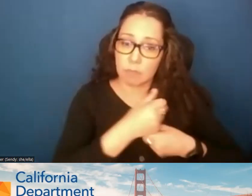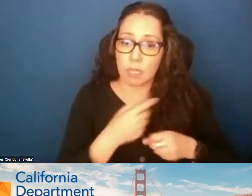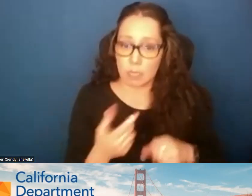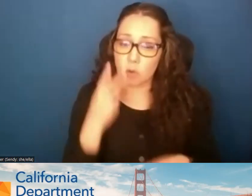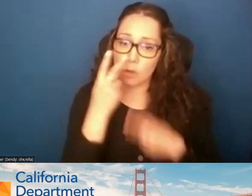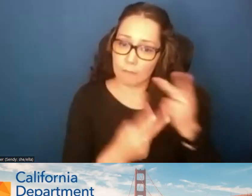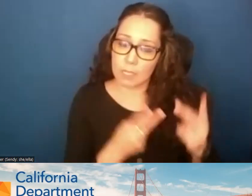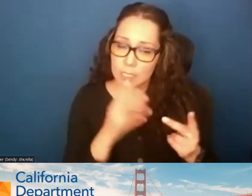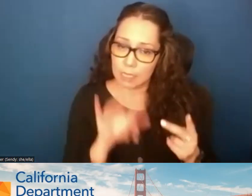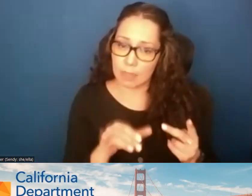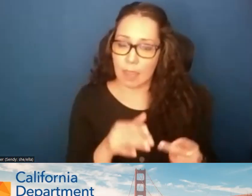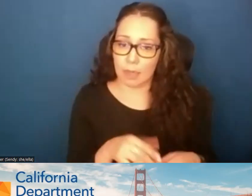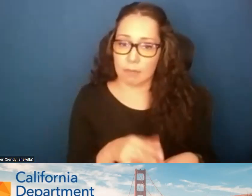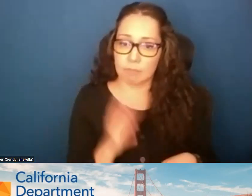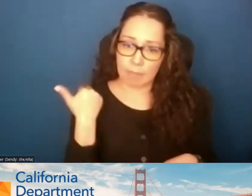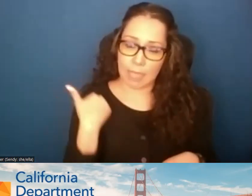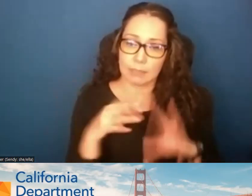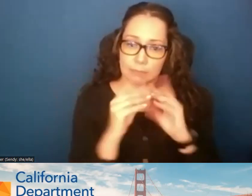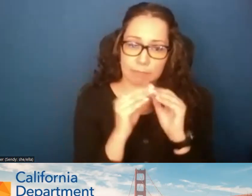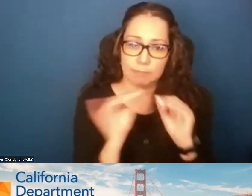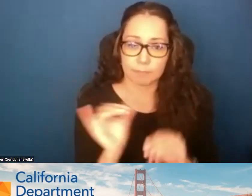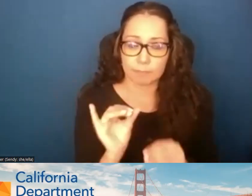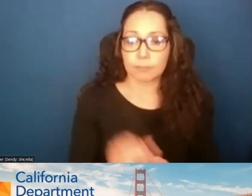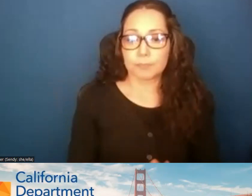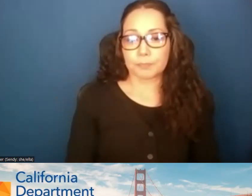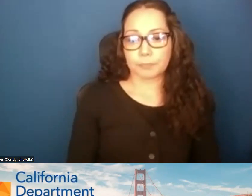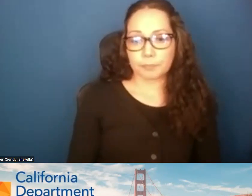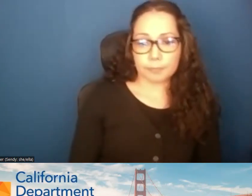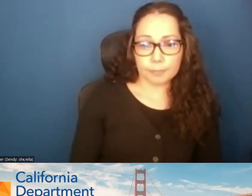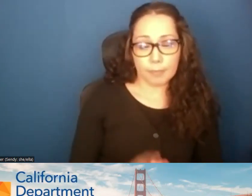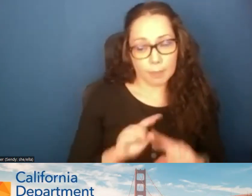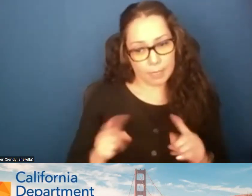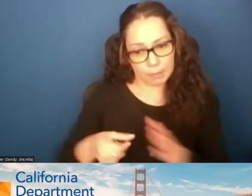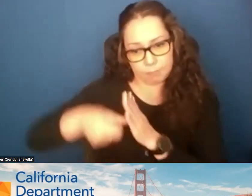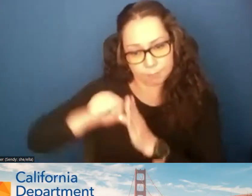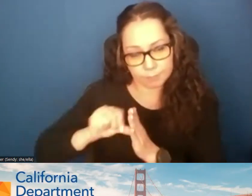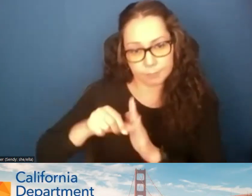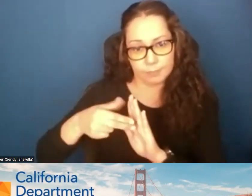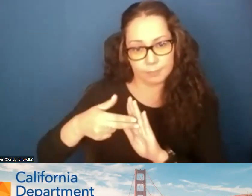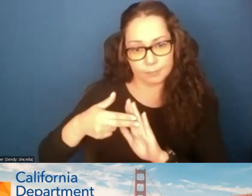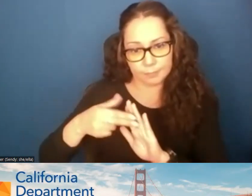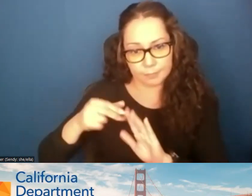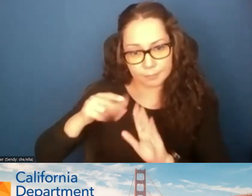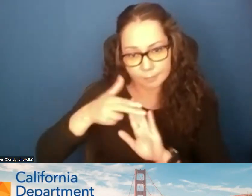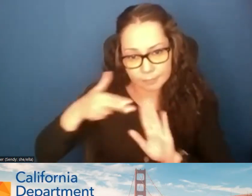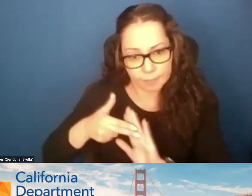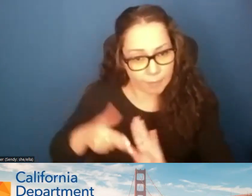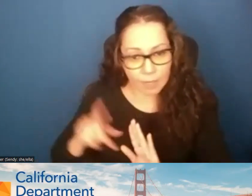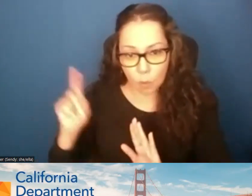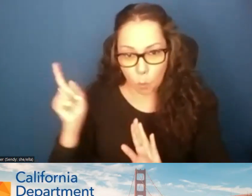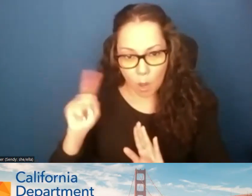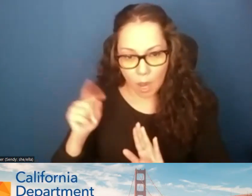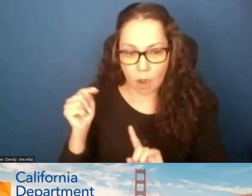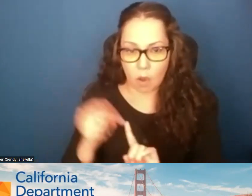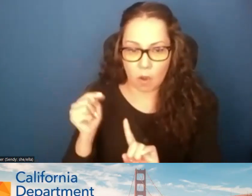materials. But what I do want to highlight here is areas where we've made expansions. So we have expanded the type of